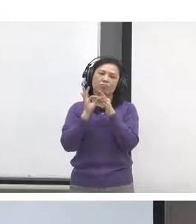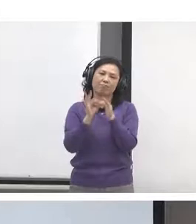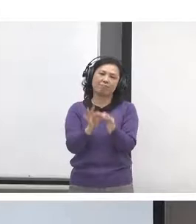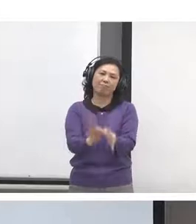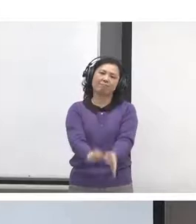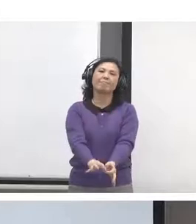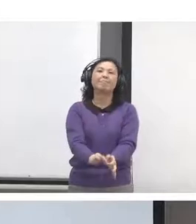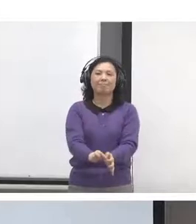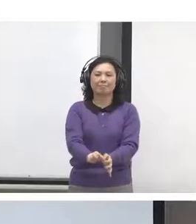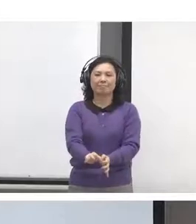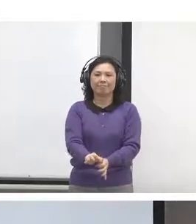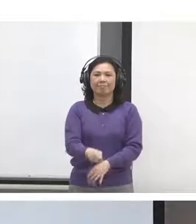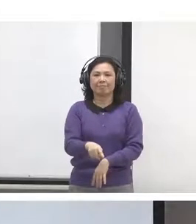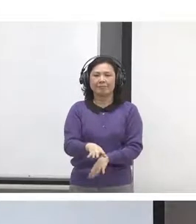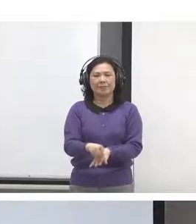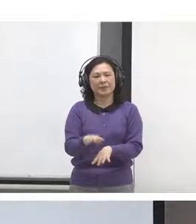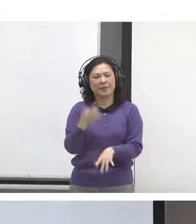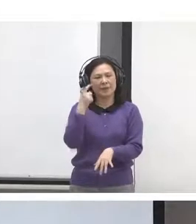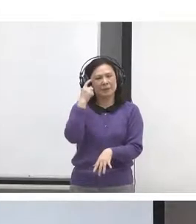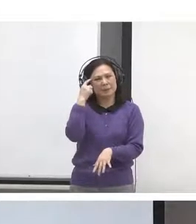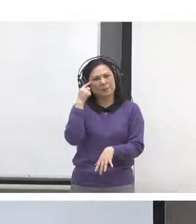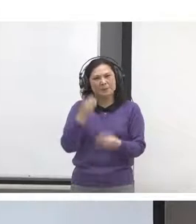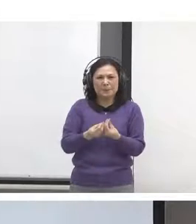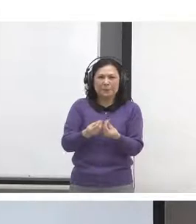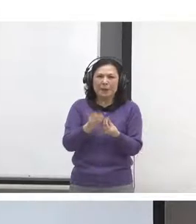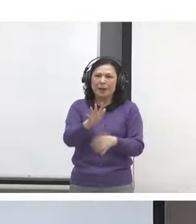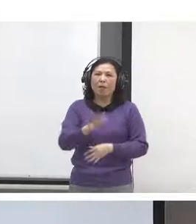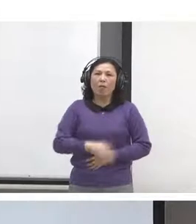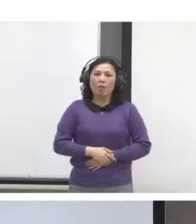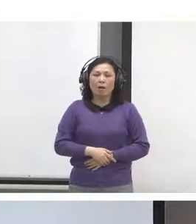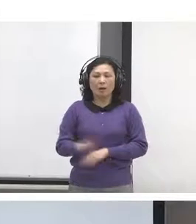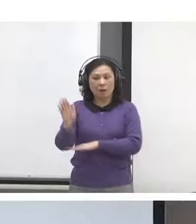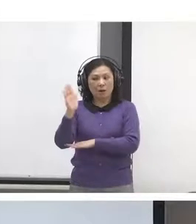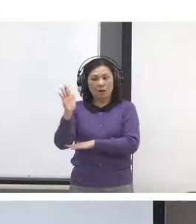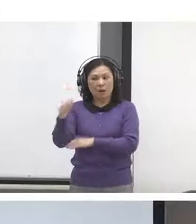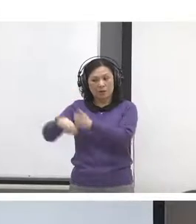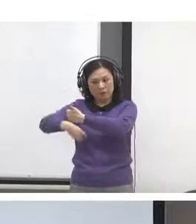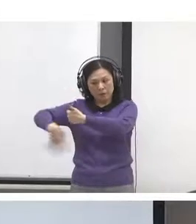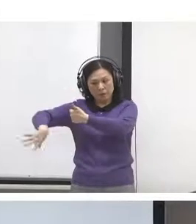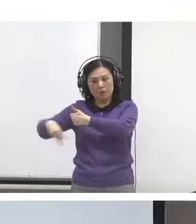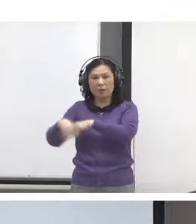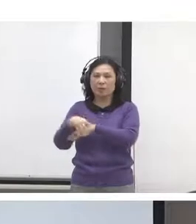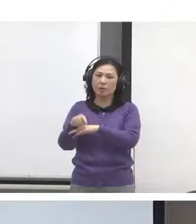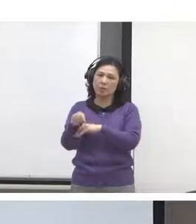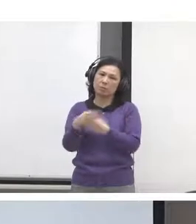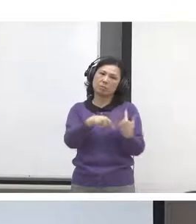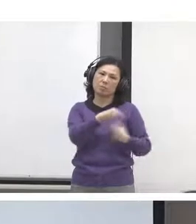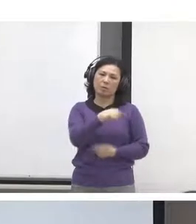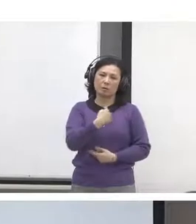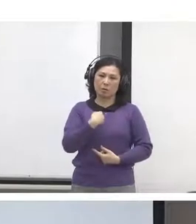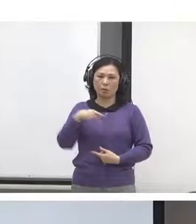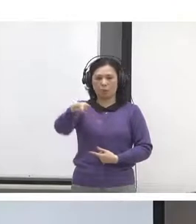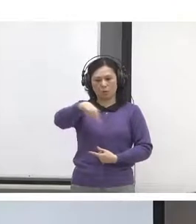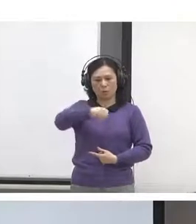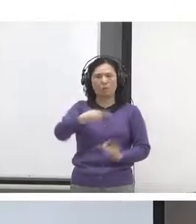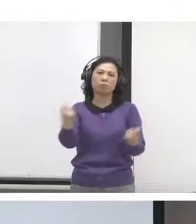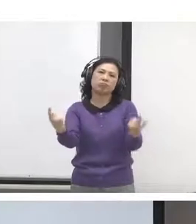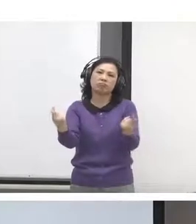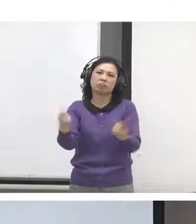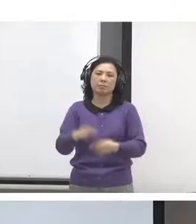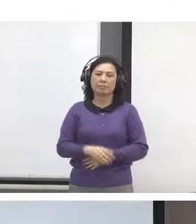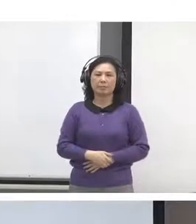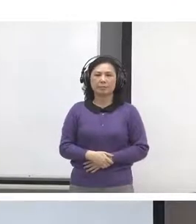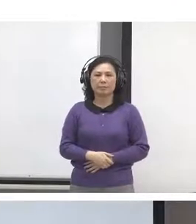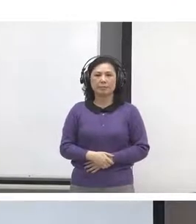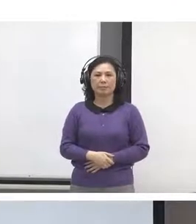government, municipal infrastructure as their site of intervention. I'll briefly draw attention to two right now. The Toronto City budget